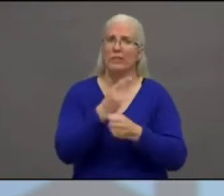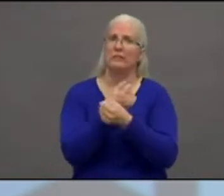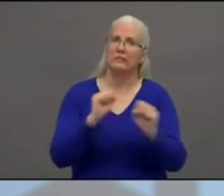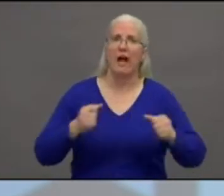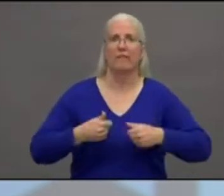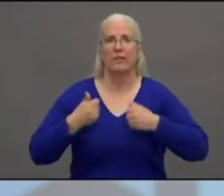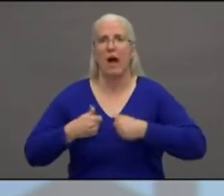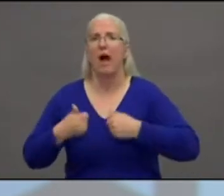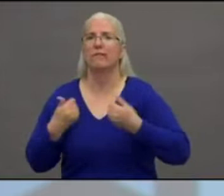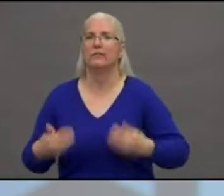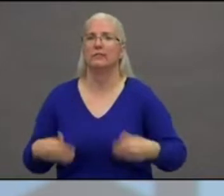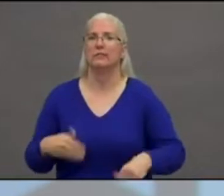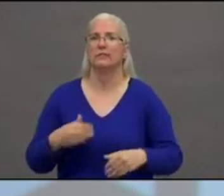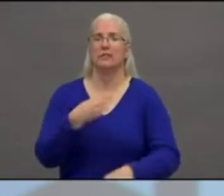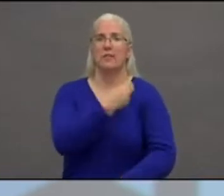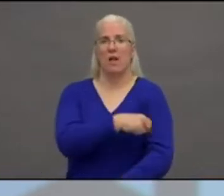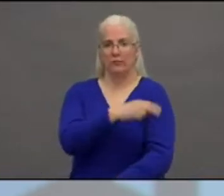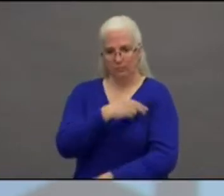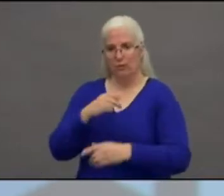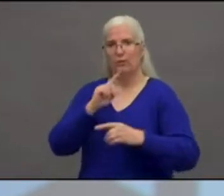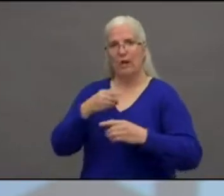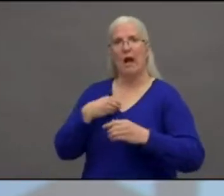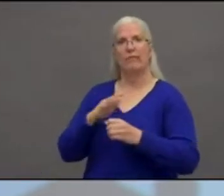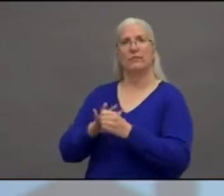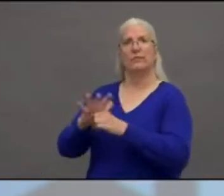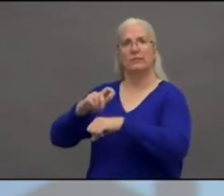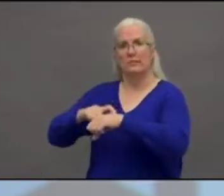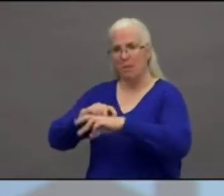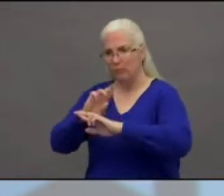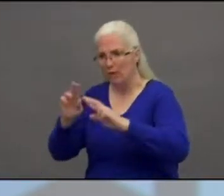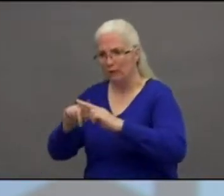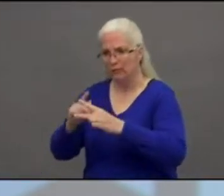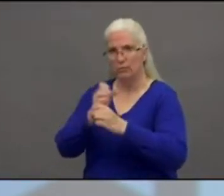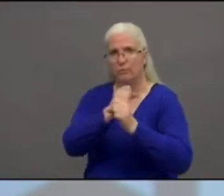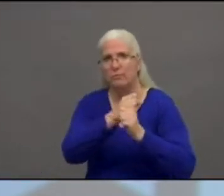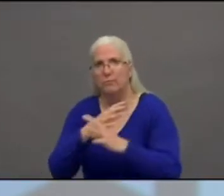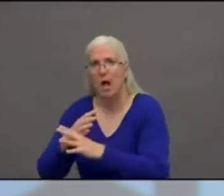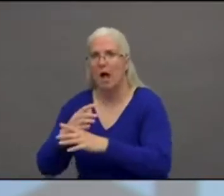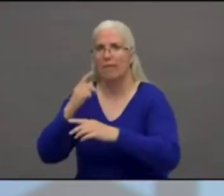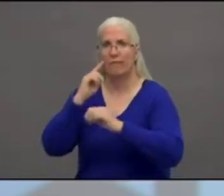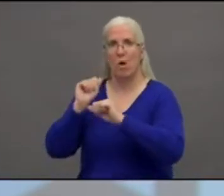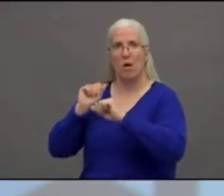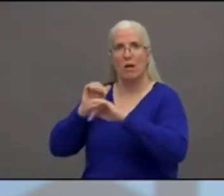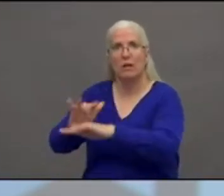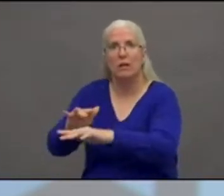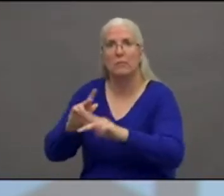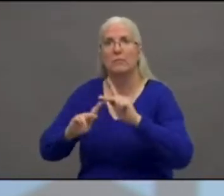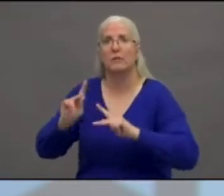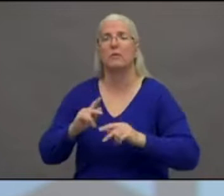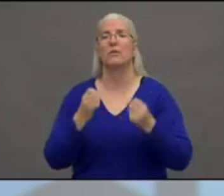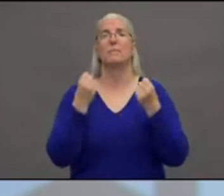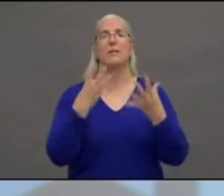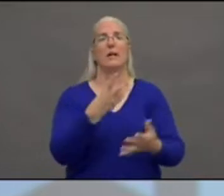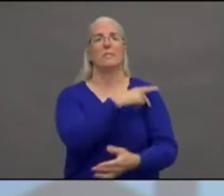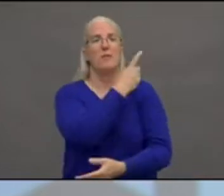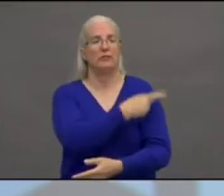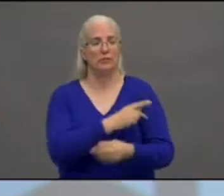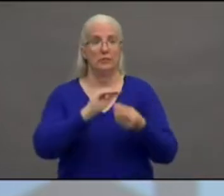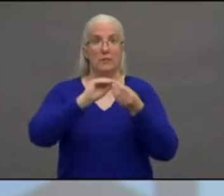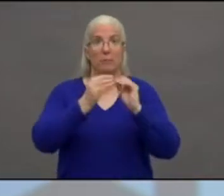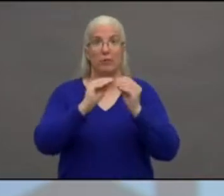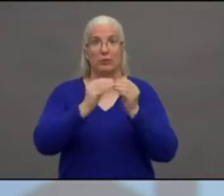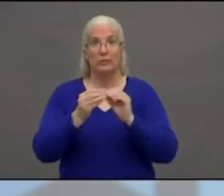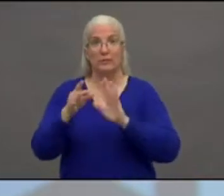to prepare for a possible surge. And since the number of hospitalized patients has come down significantly throughout the